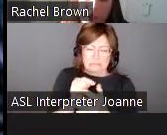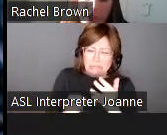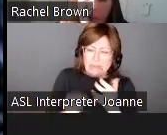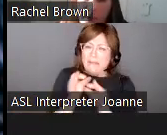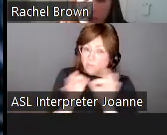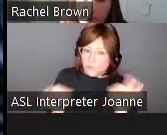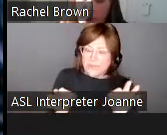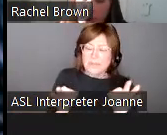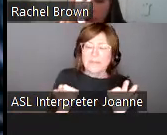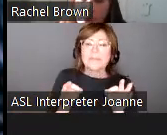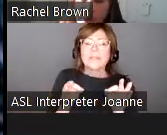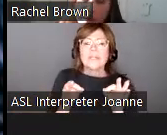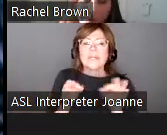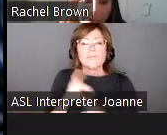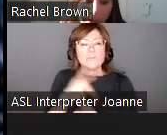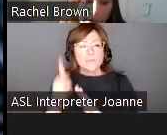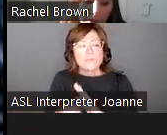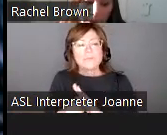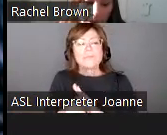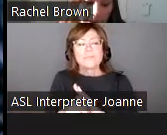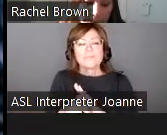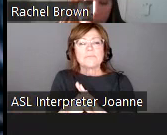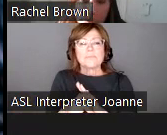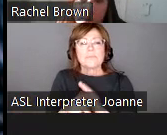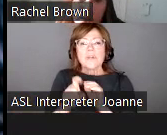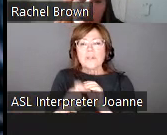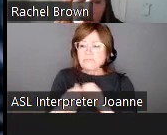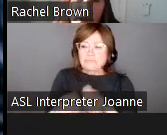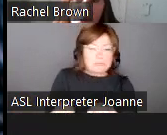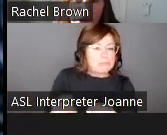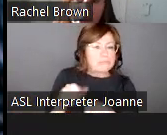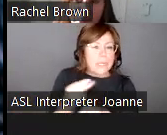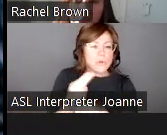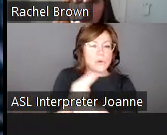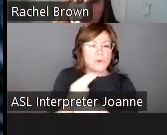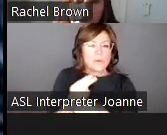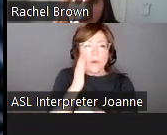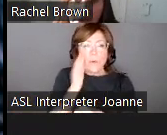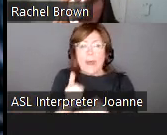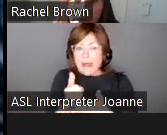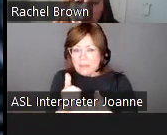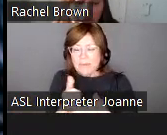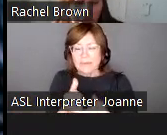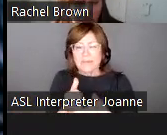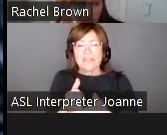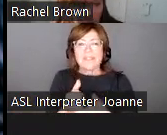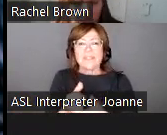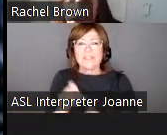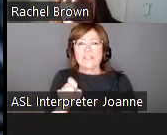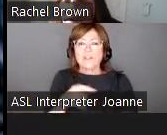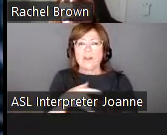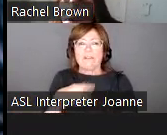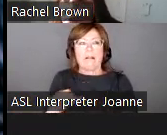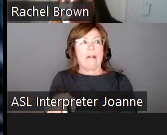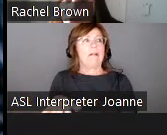free programs that you can follow to really help you out. So don't feel like you're sort of